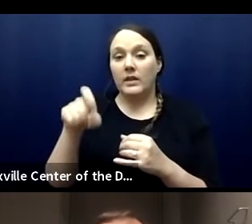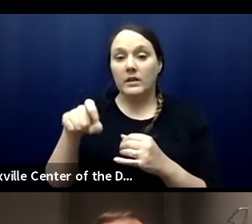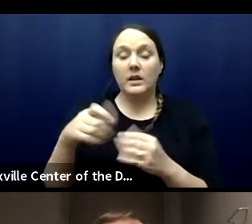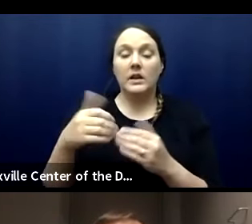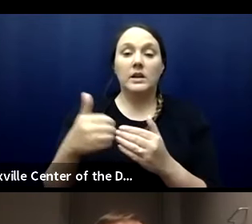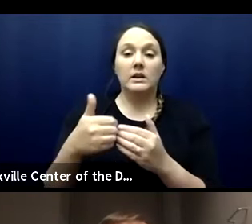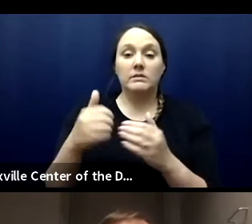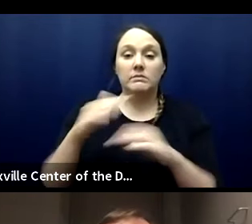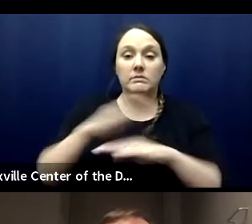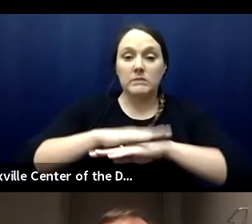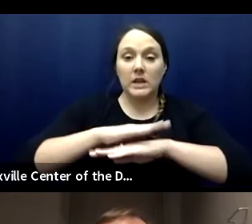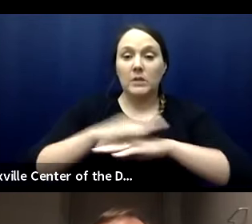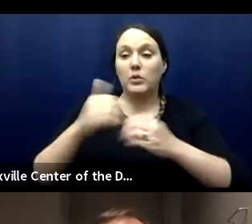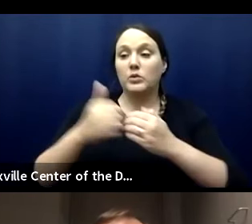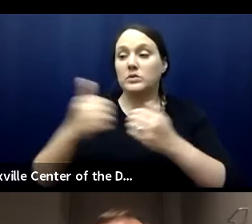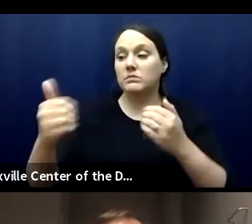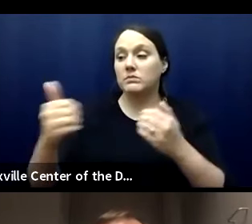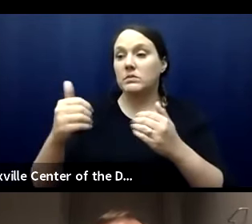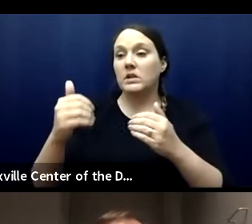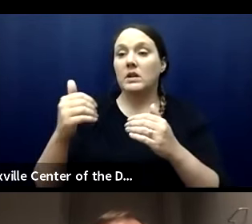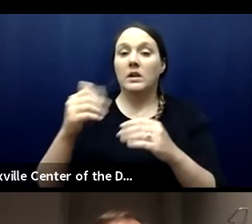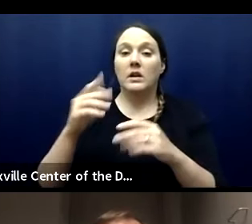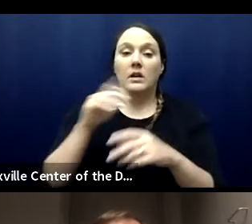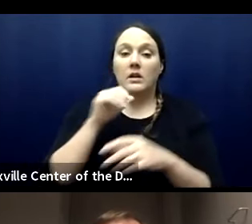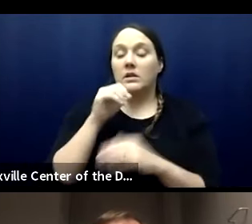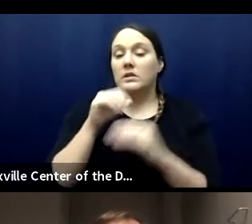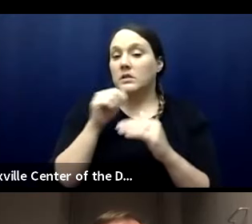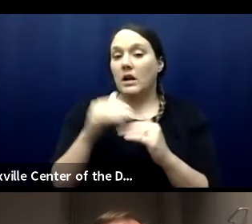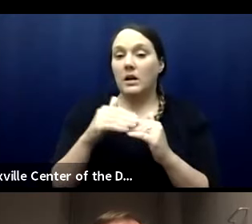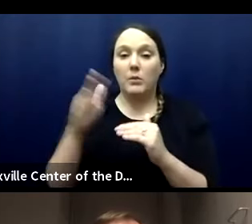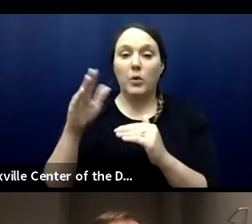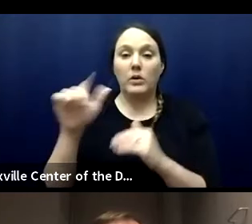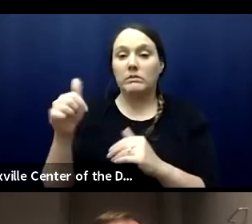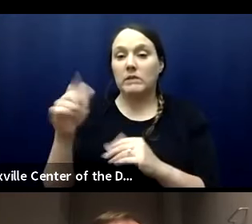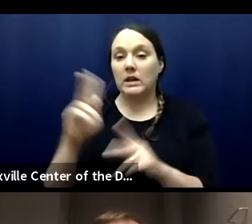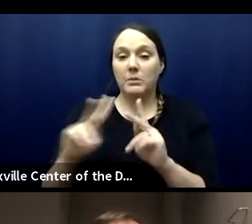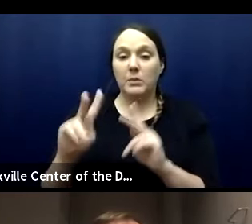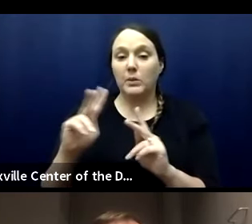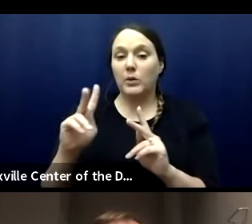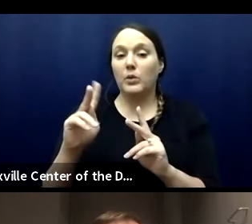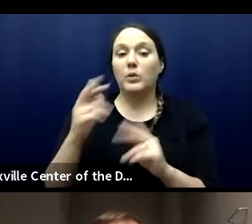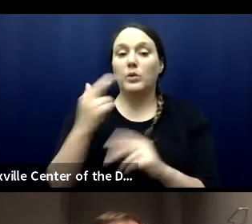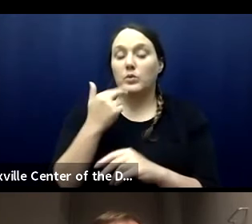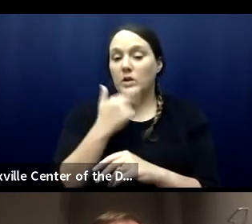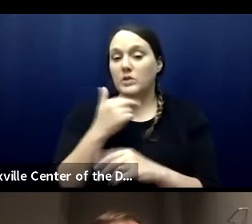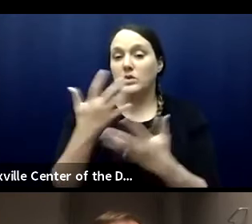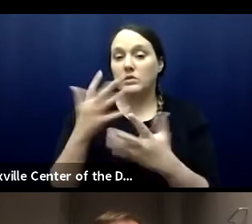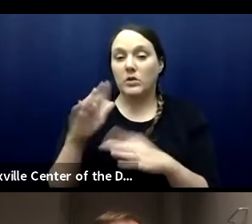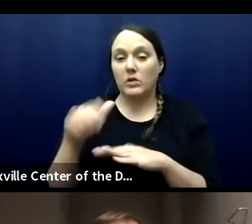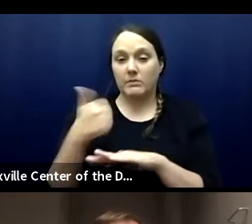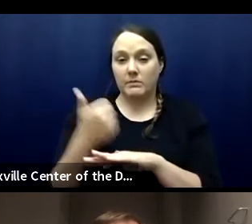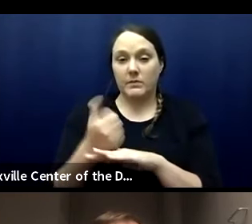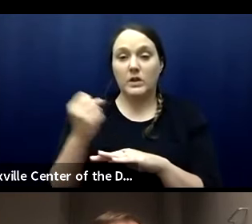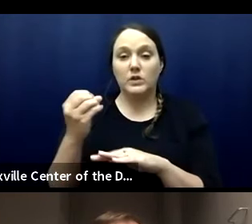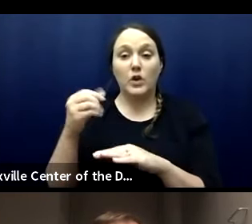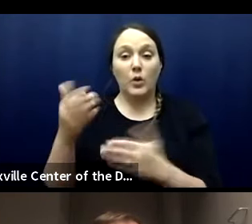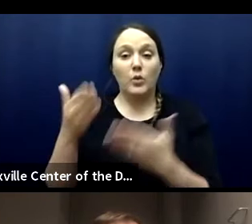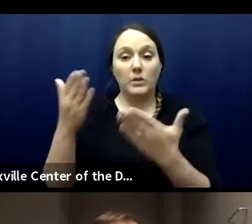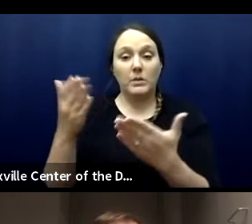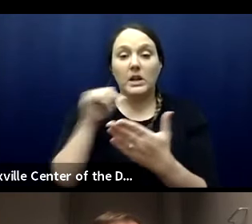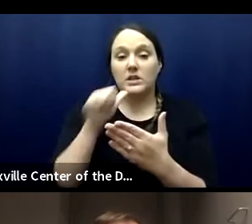out, parties of 10 or smaller, lots of guidelines already in place for restaurants. So this recommendation is